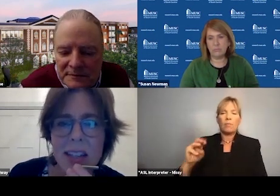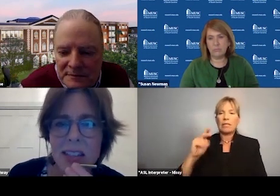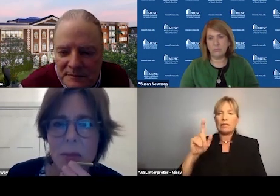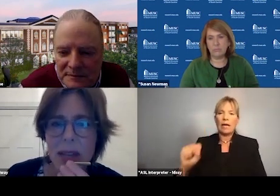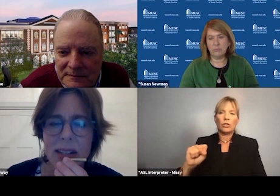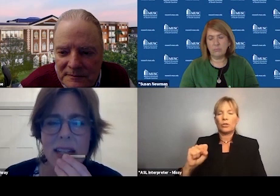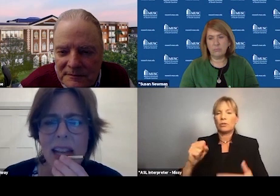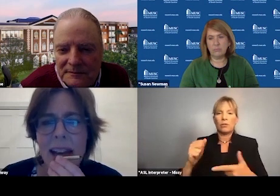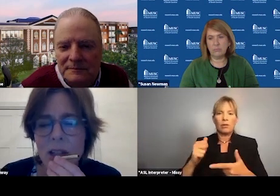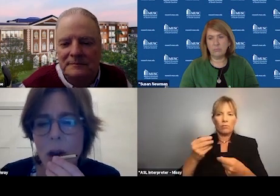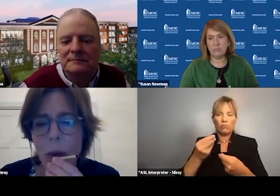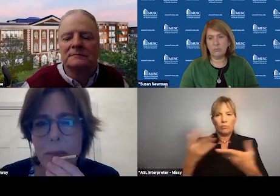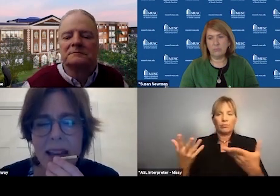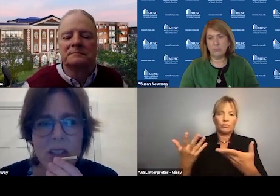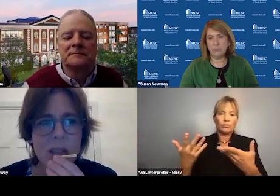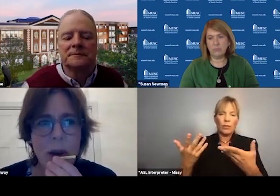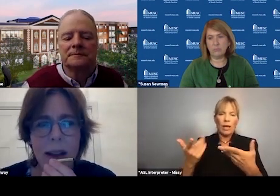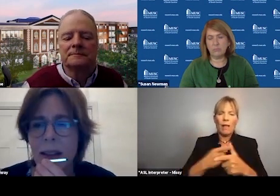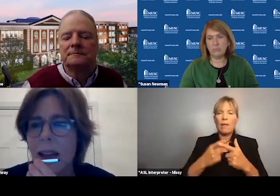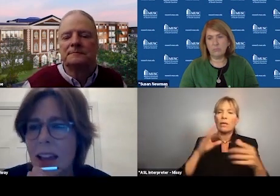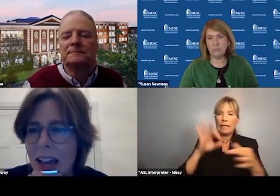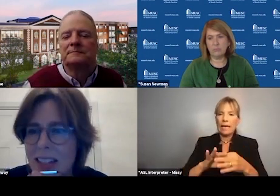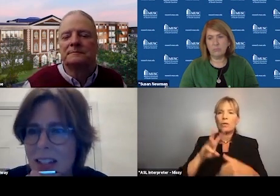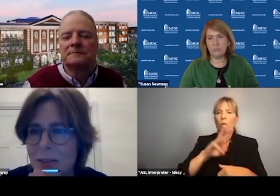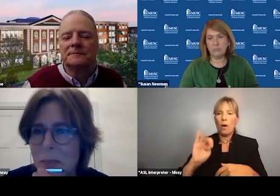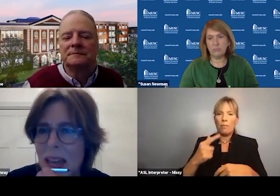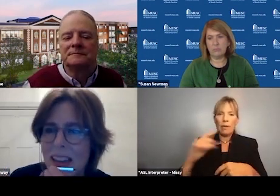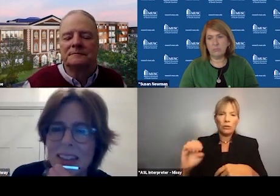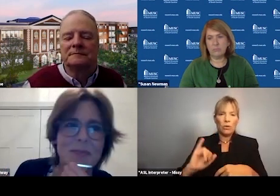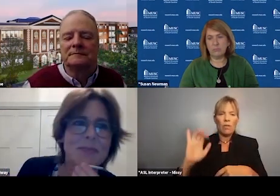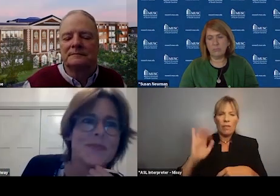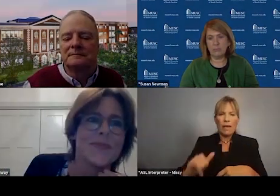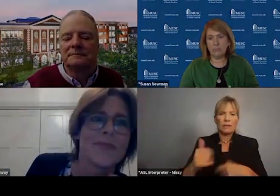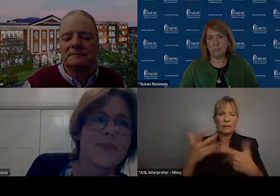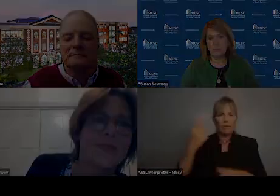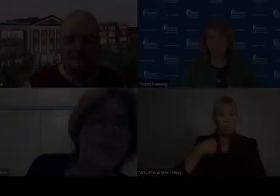have it on ACL's Commit to Connect webpage as well. And that is it from me.